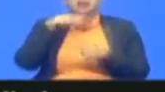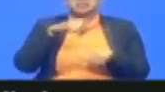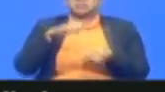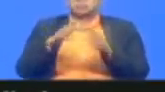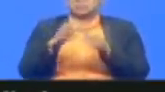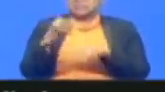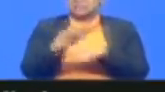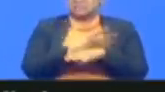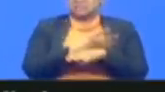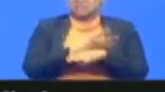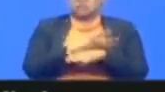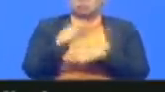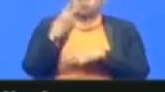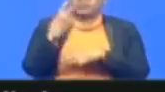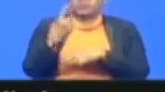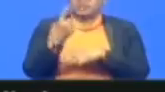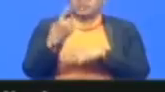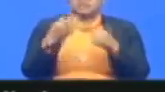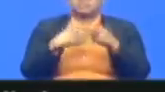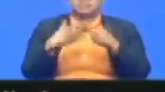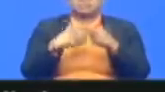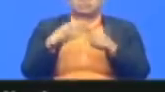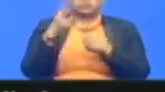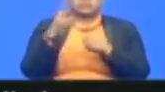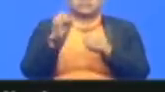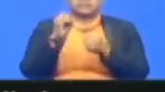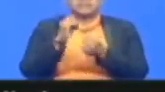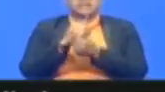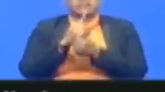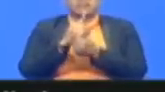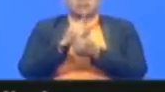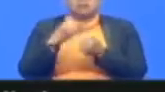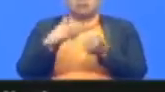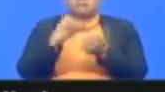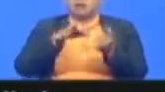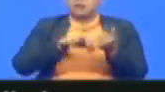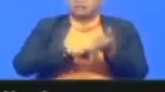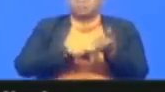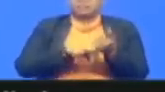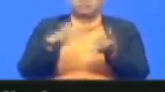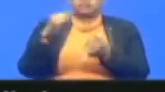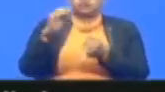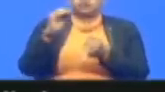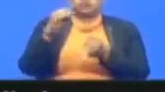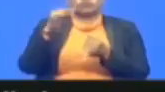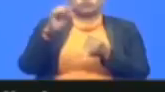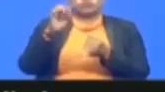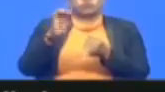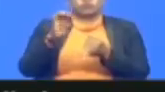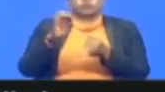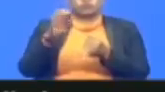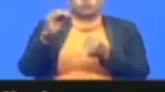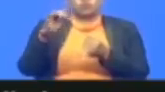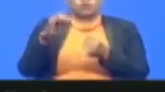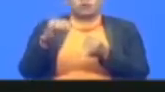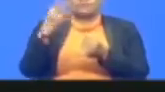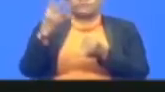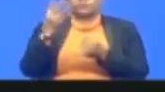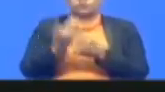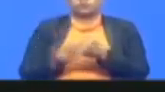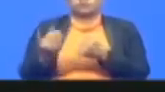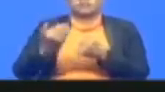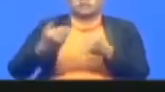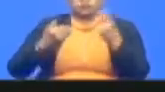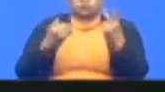on the 21st of September 2011 and is survived by her husband, Dr. George Ogola, 4 children. And